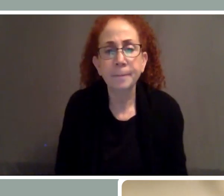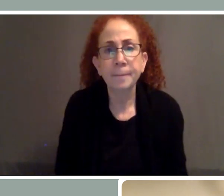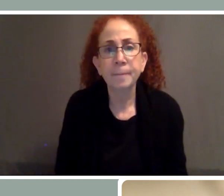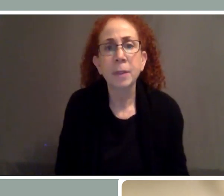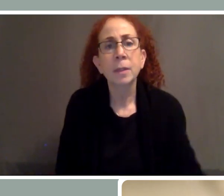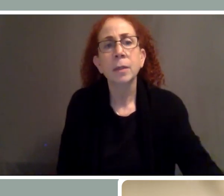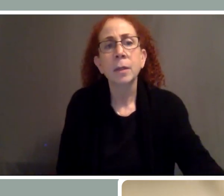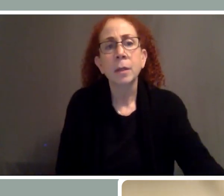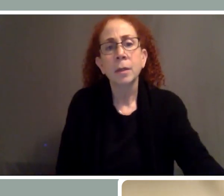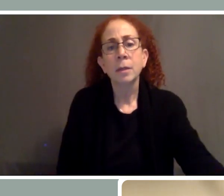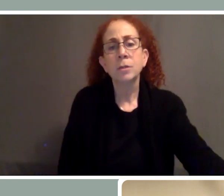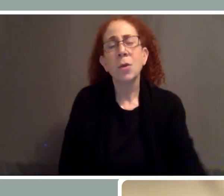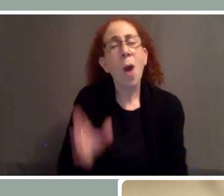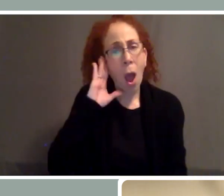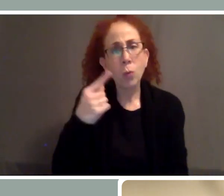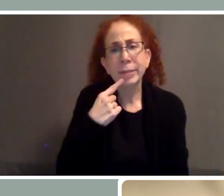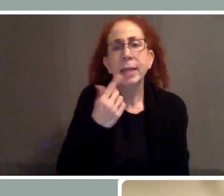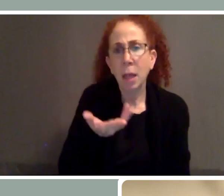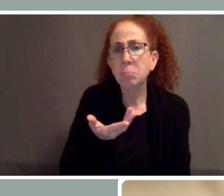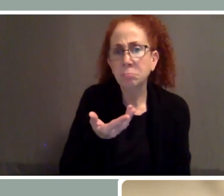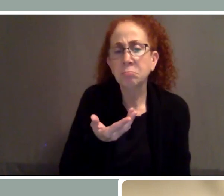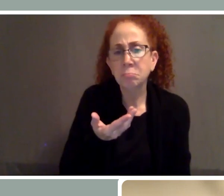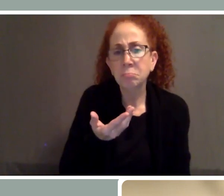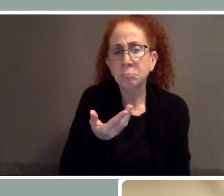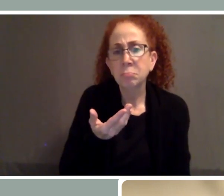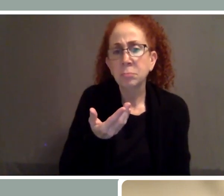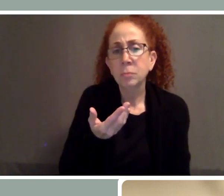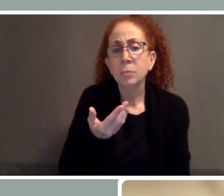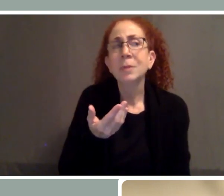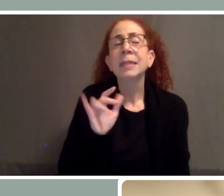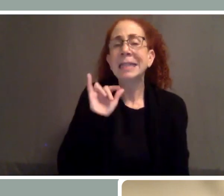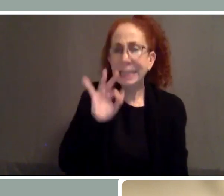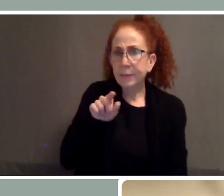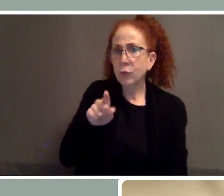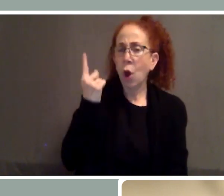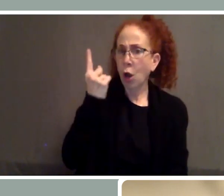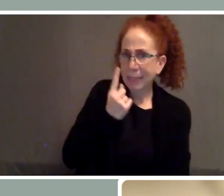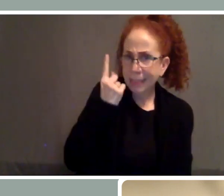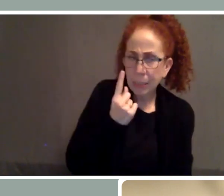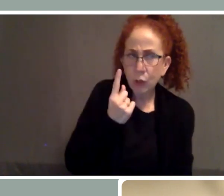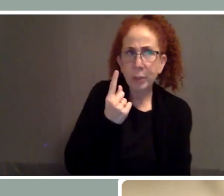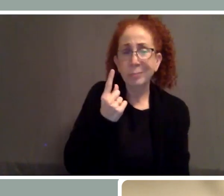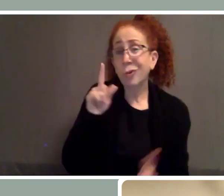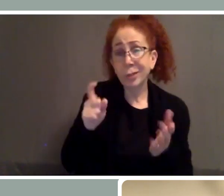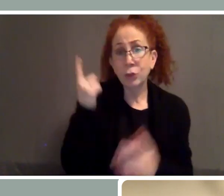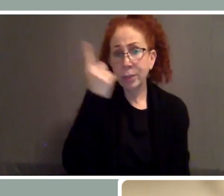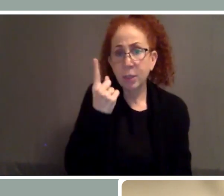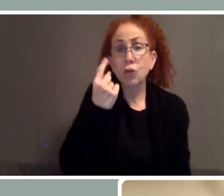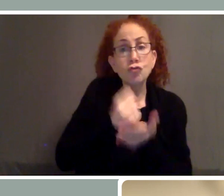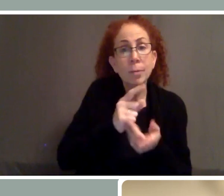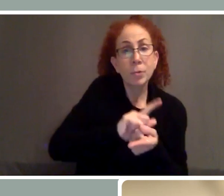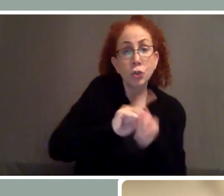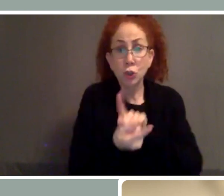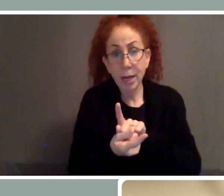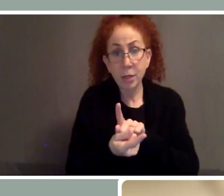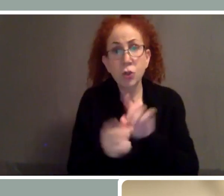so, I would say certainly whenever one is considering or needing to consider a treatment change, it's worth it to